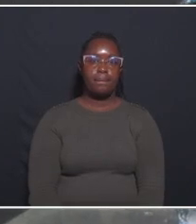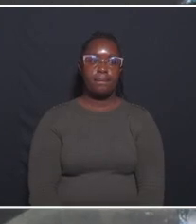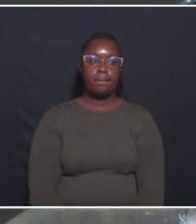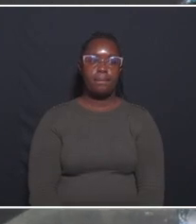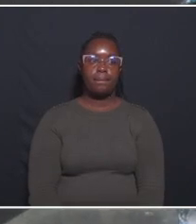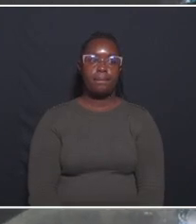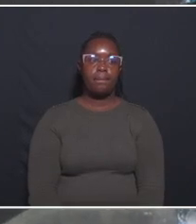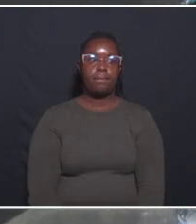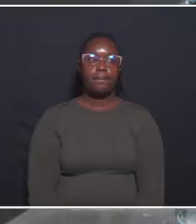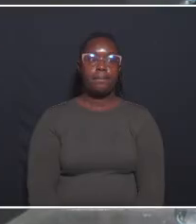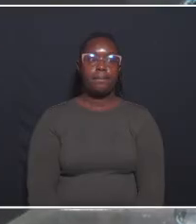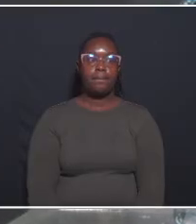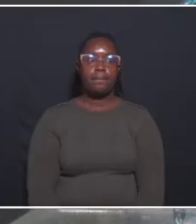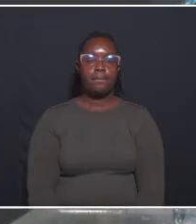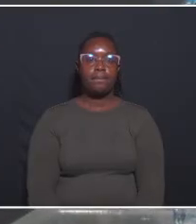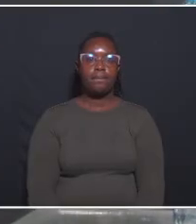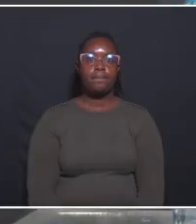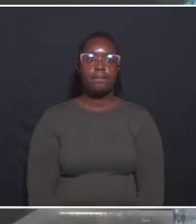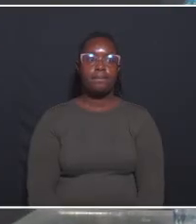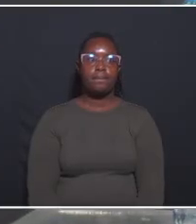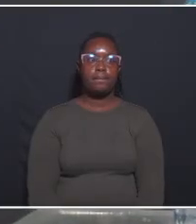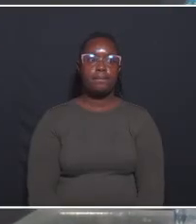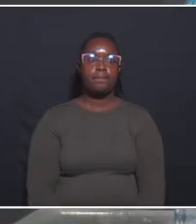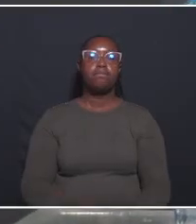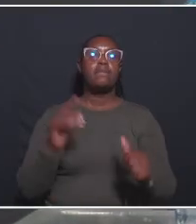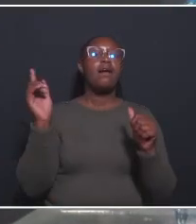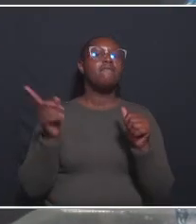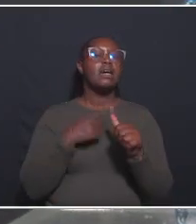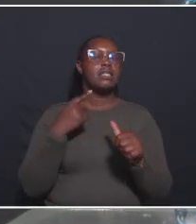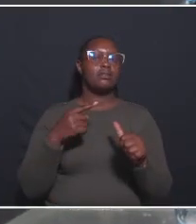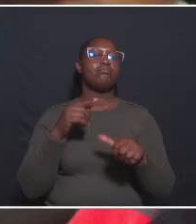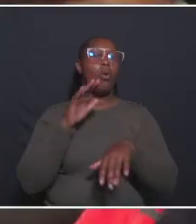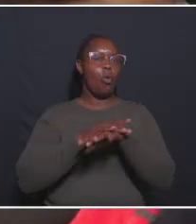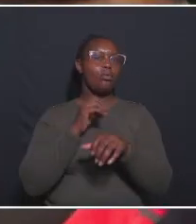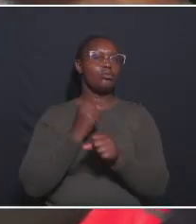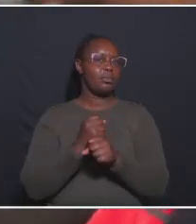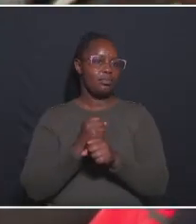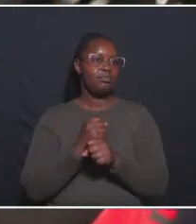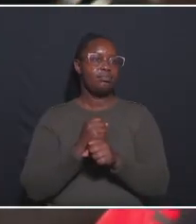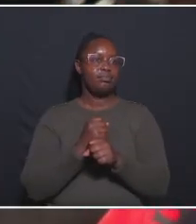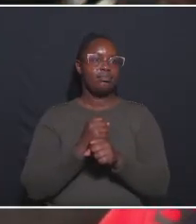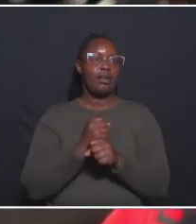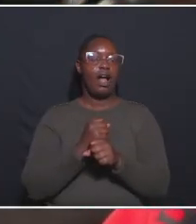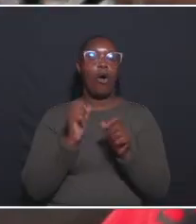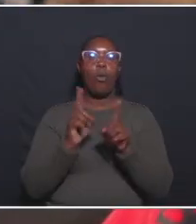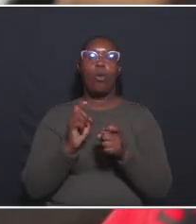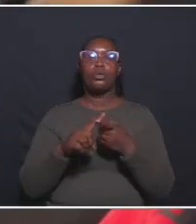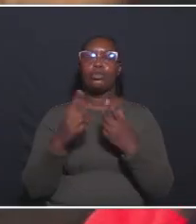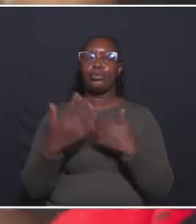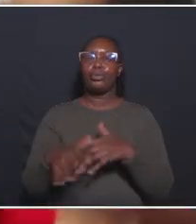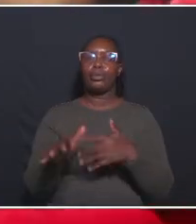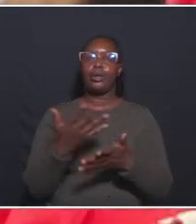Is that it? Yeah. First, amazing work. It's just a joy to see you up there